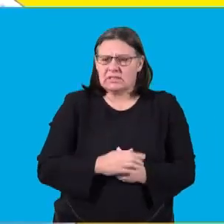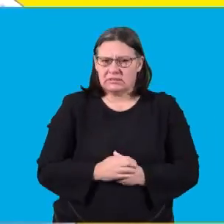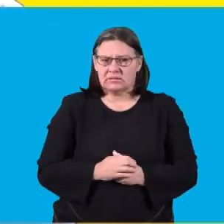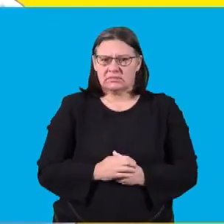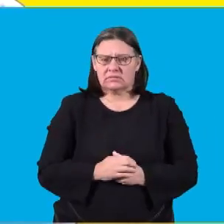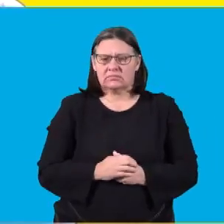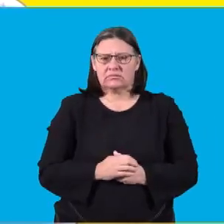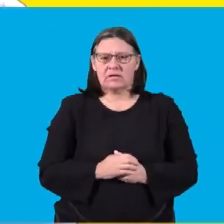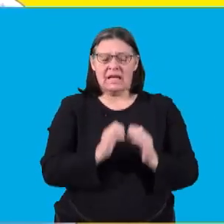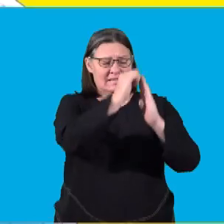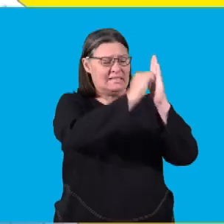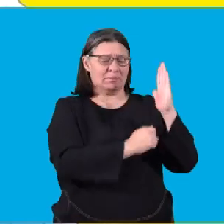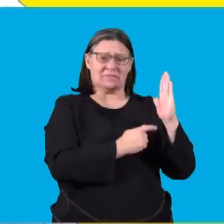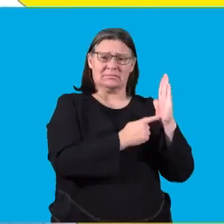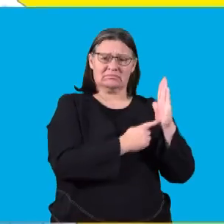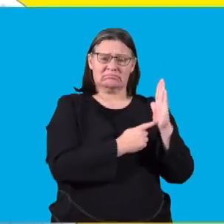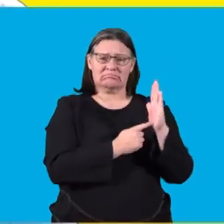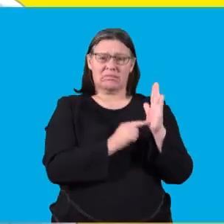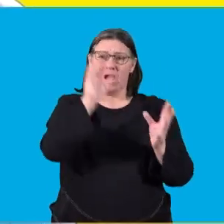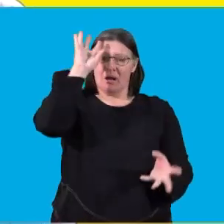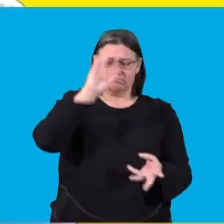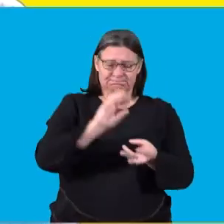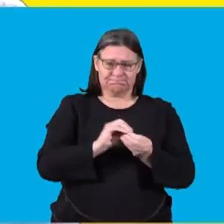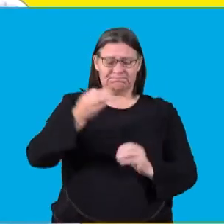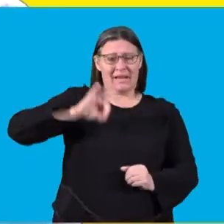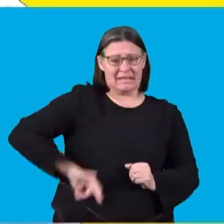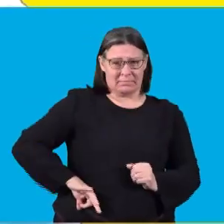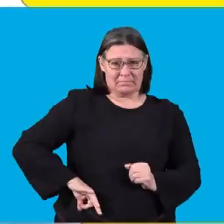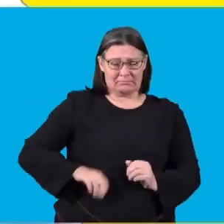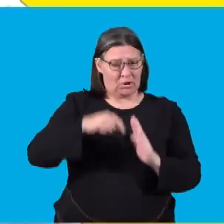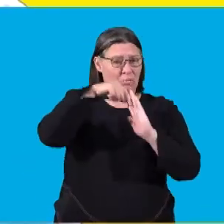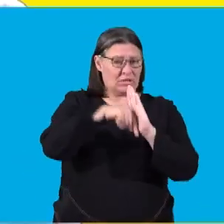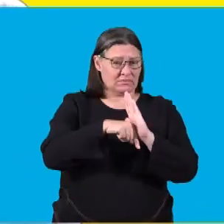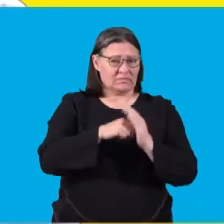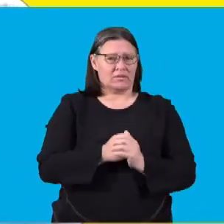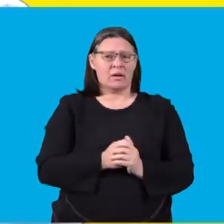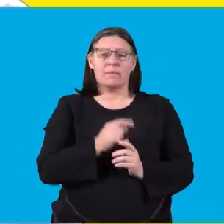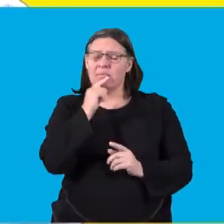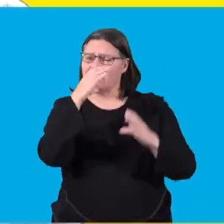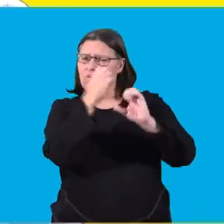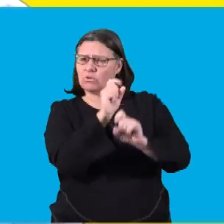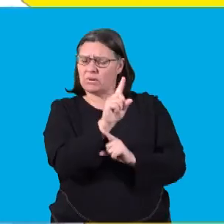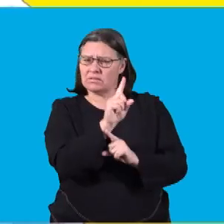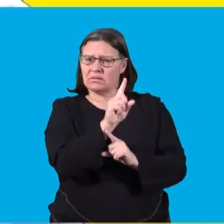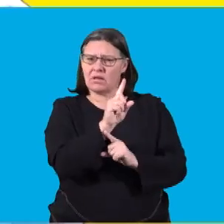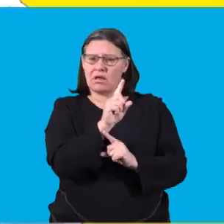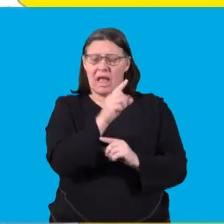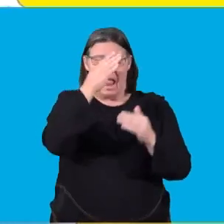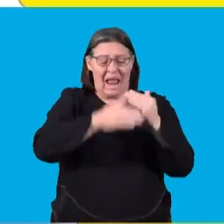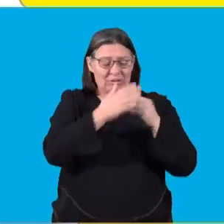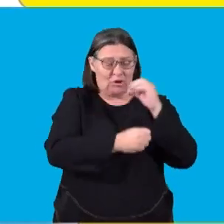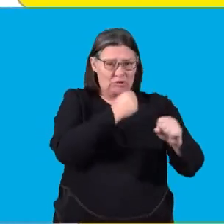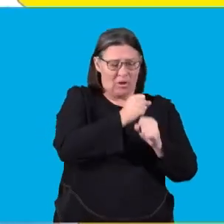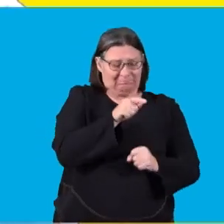dealing with the statement of comprehensive income, but my focus is going to be on the year-end